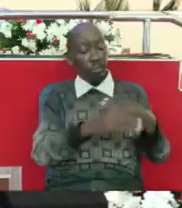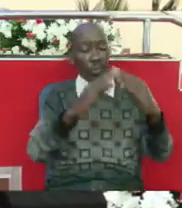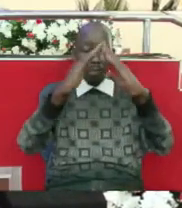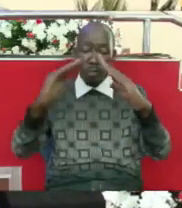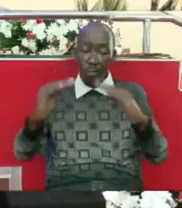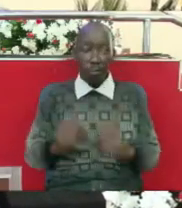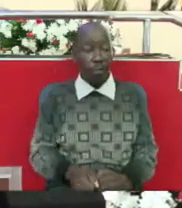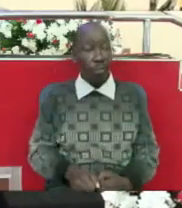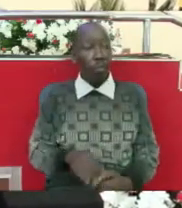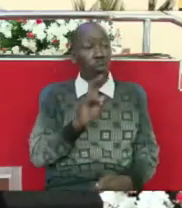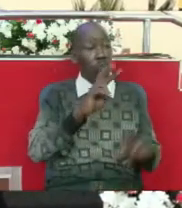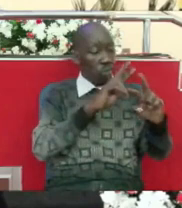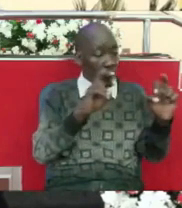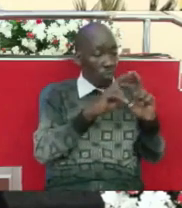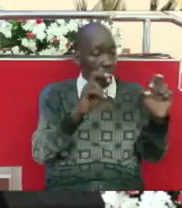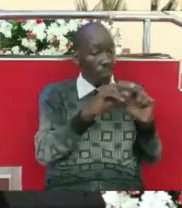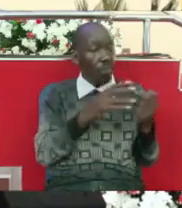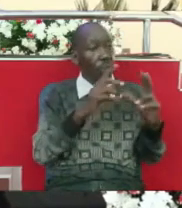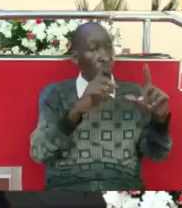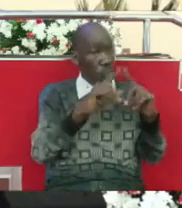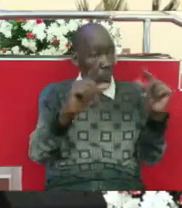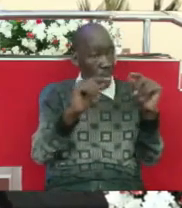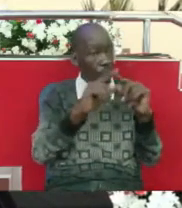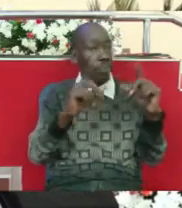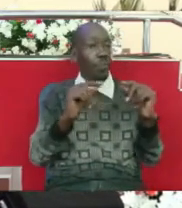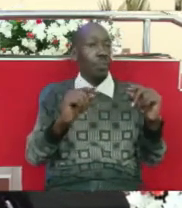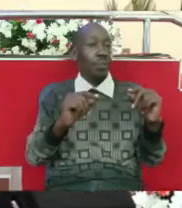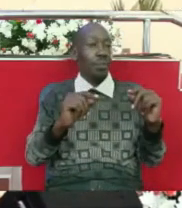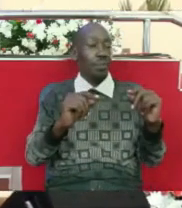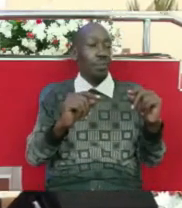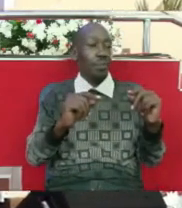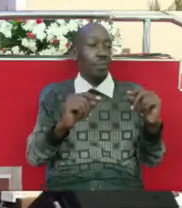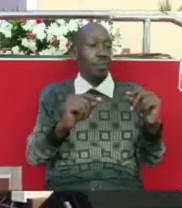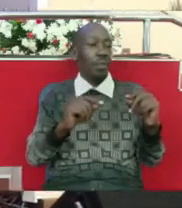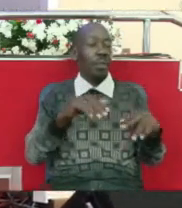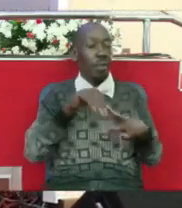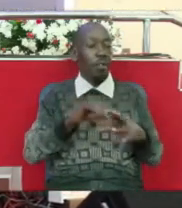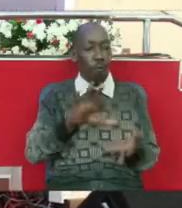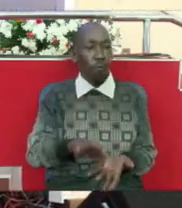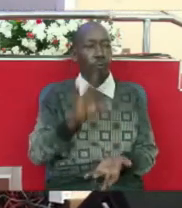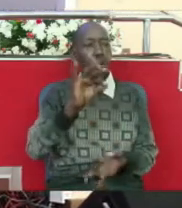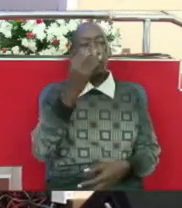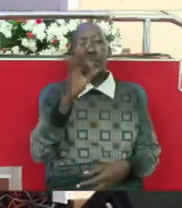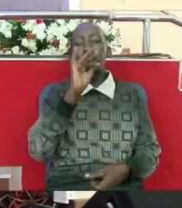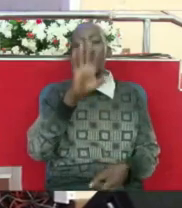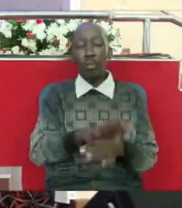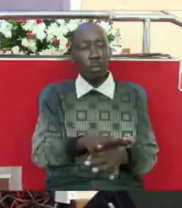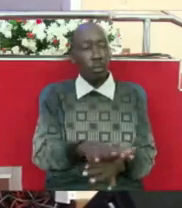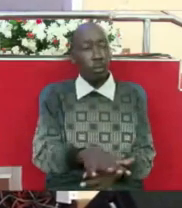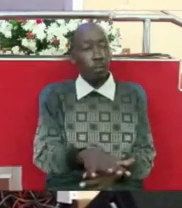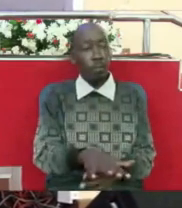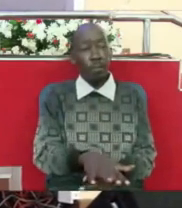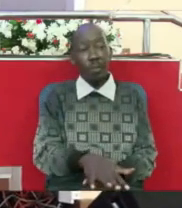kuchenga, is by searching the scriptures ni kuweza kutafuta maandiko, and finding the promises na ukipata